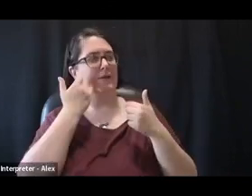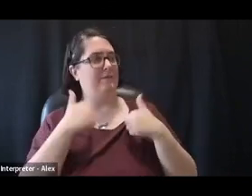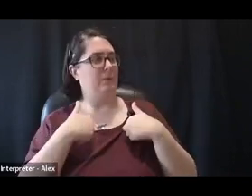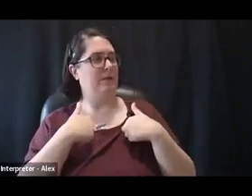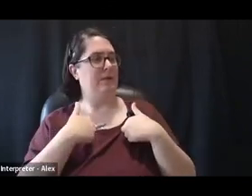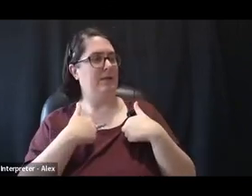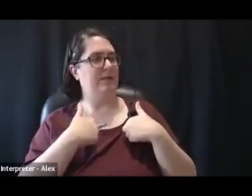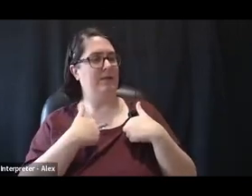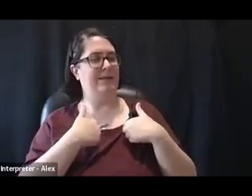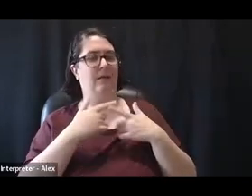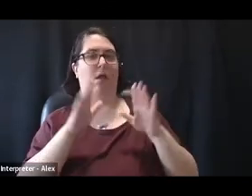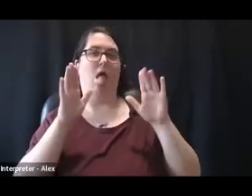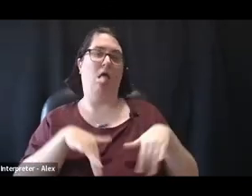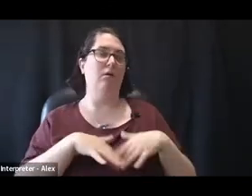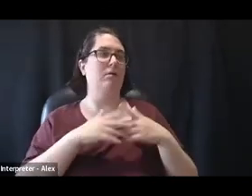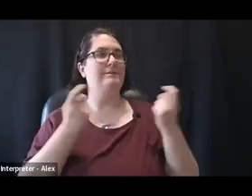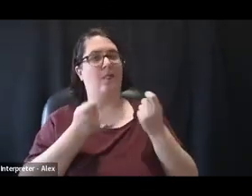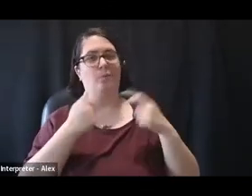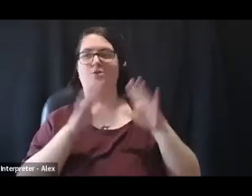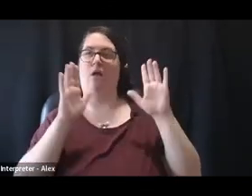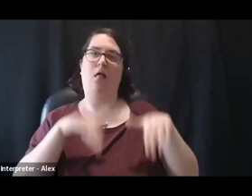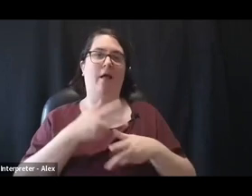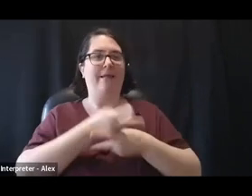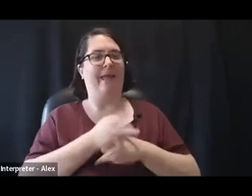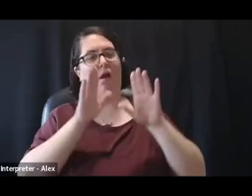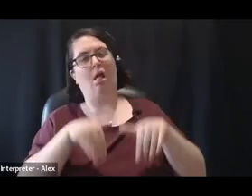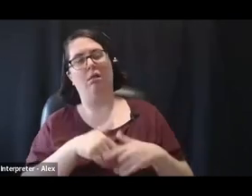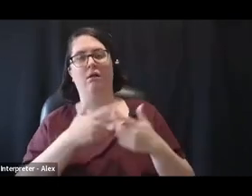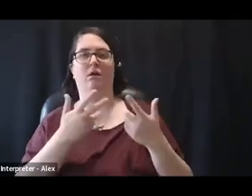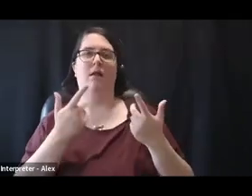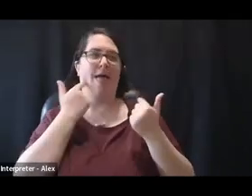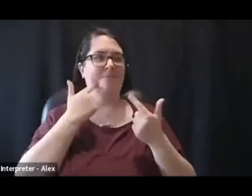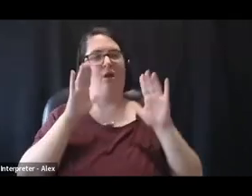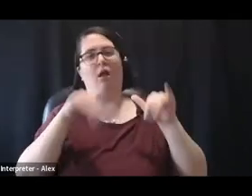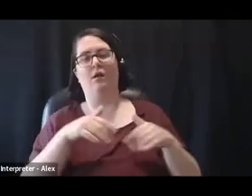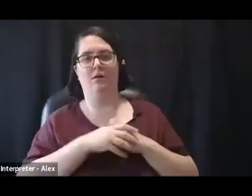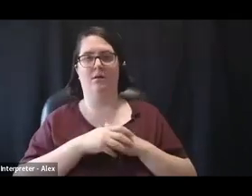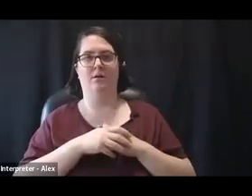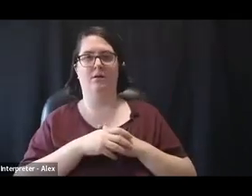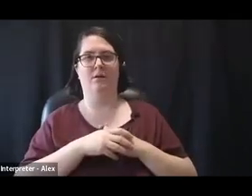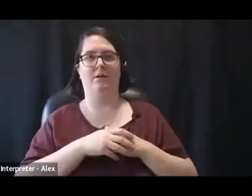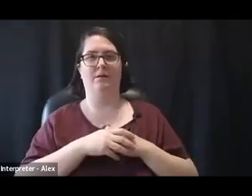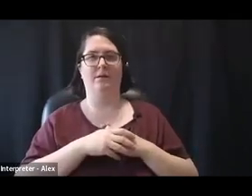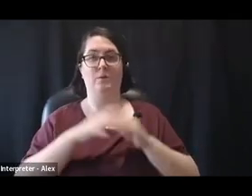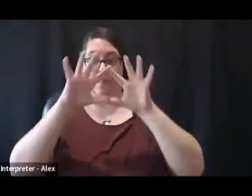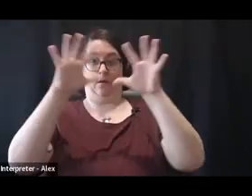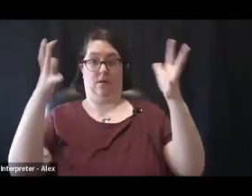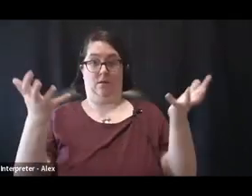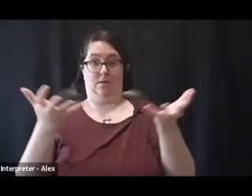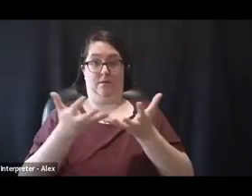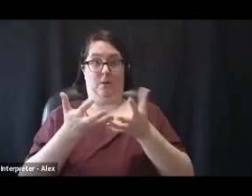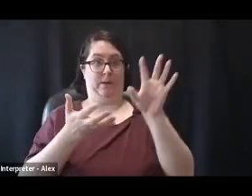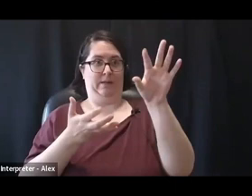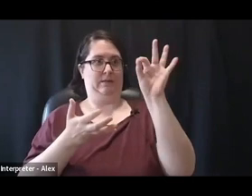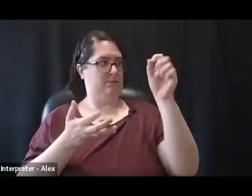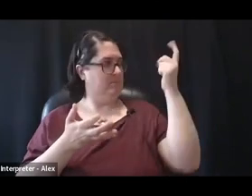space for care, for celebration, for laughter, you know, without sort of like these inner workings of a circulatory system of this kind of capacity